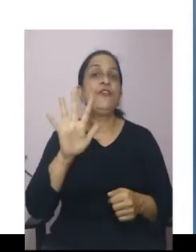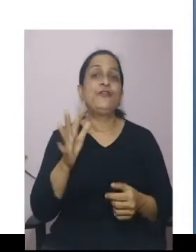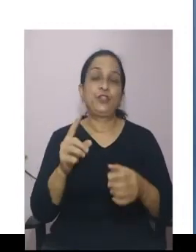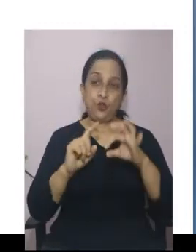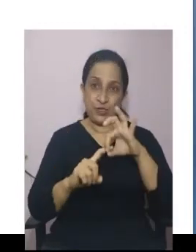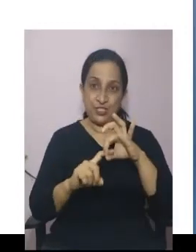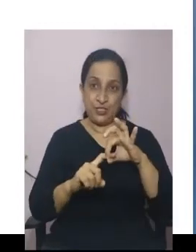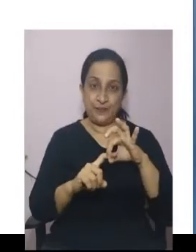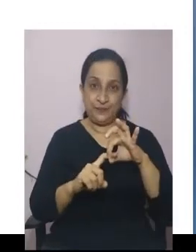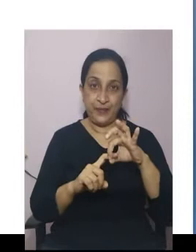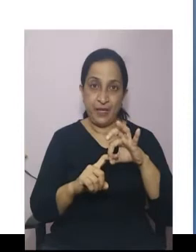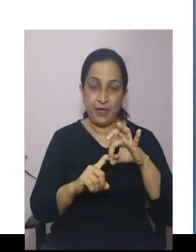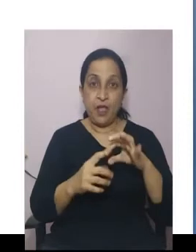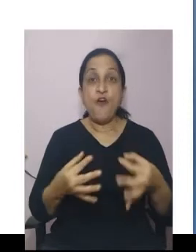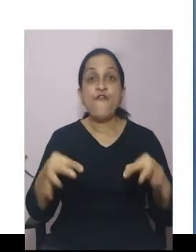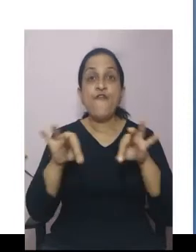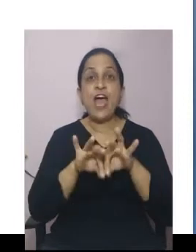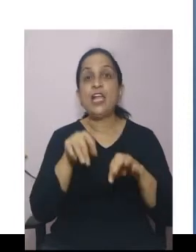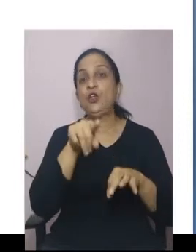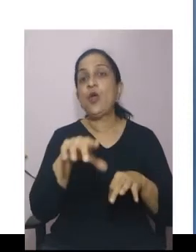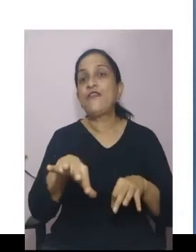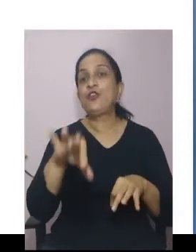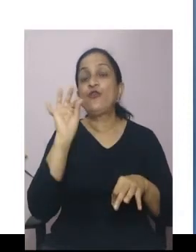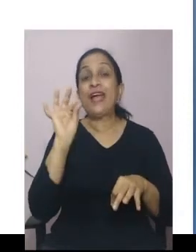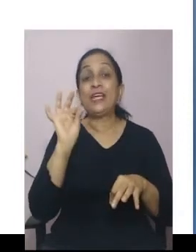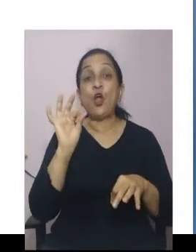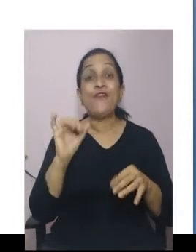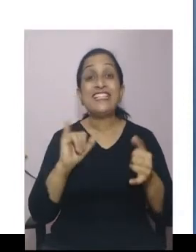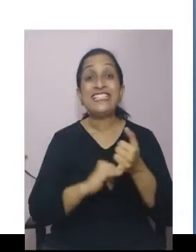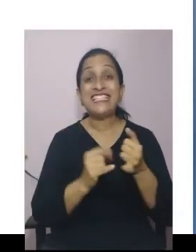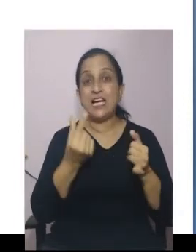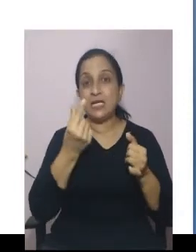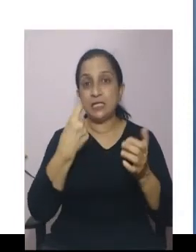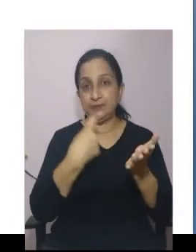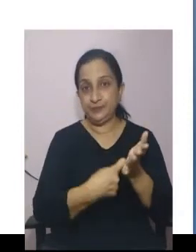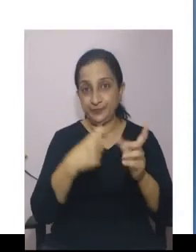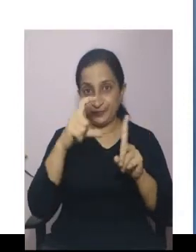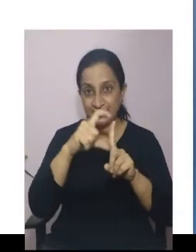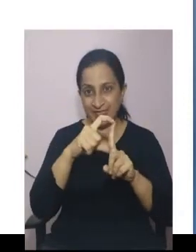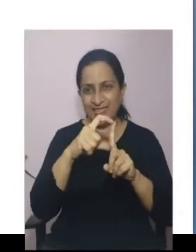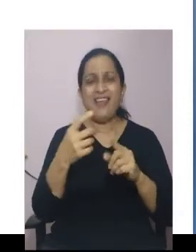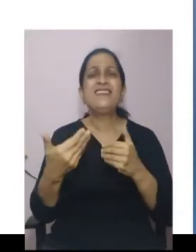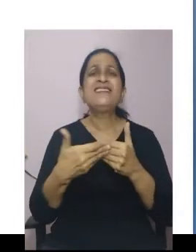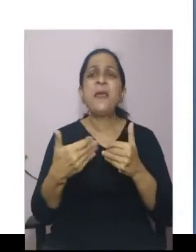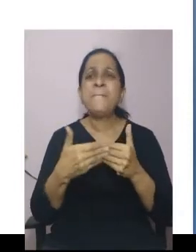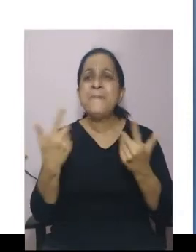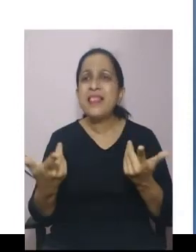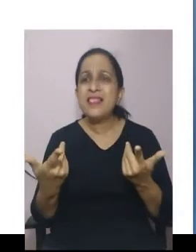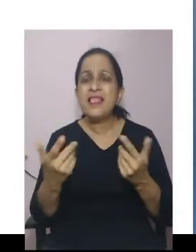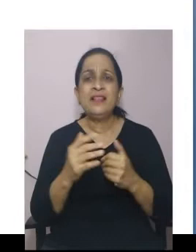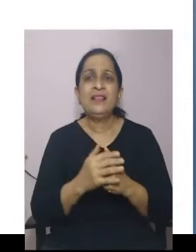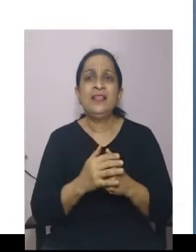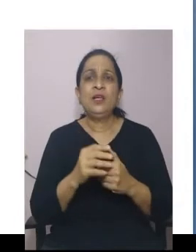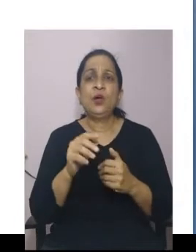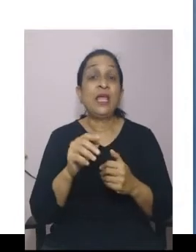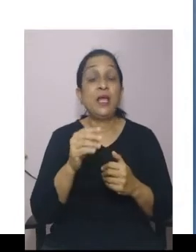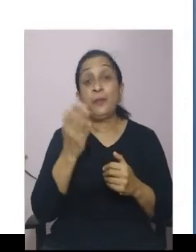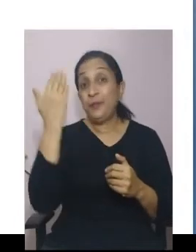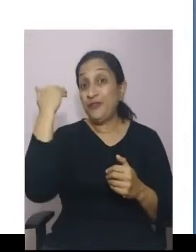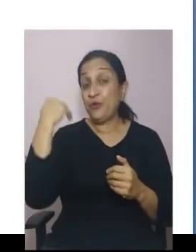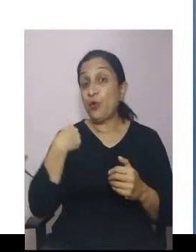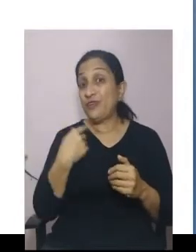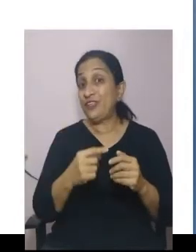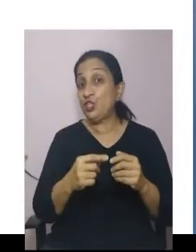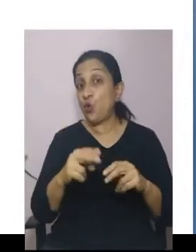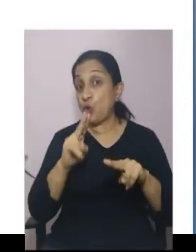Fifth, find the value of, this is a Searle's problem, root 8 into root 5 into root 1. Very very simple. As I had told